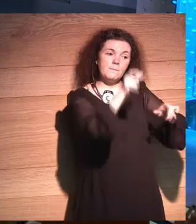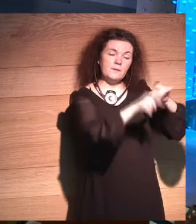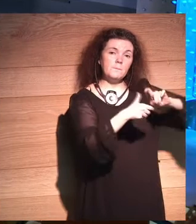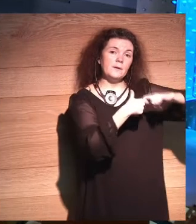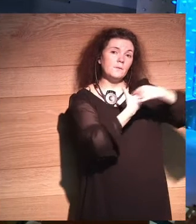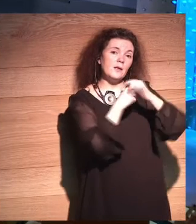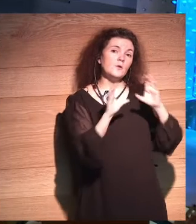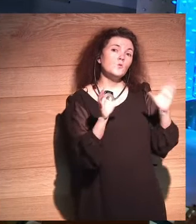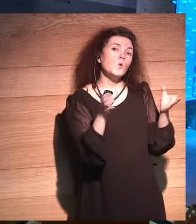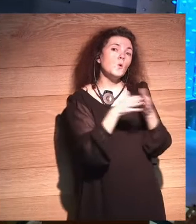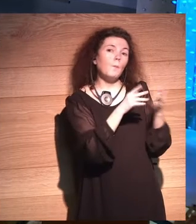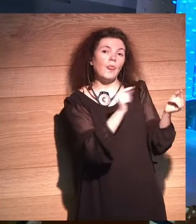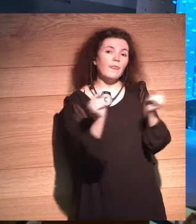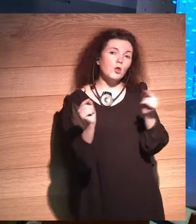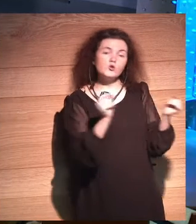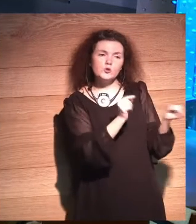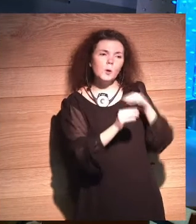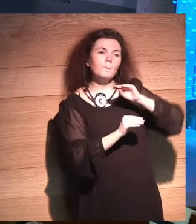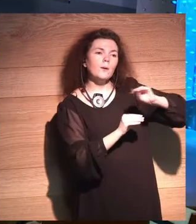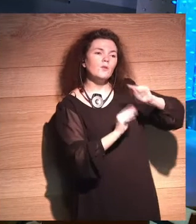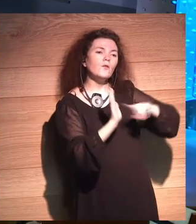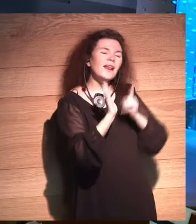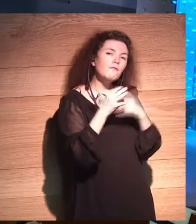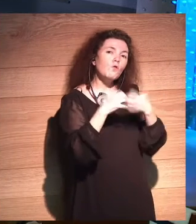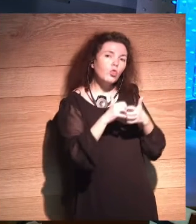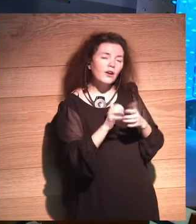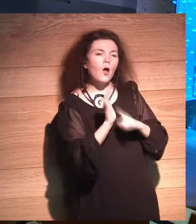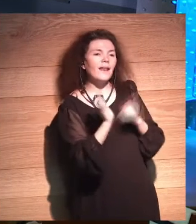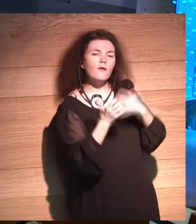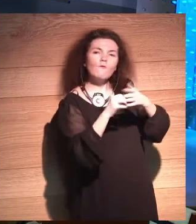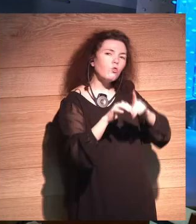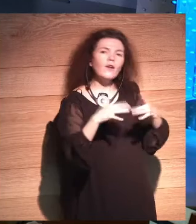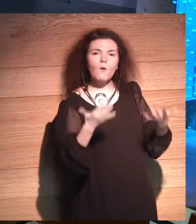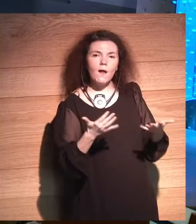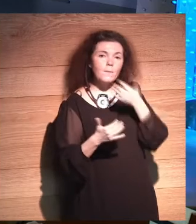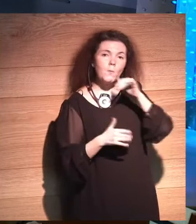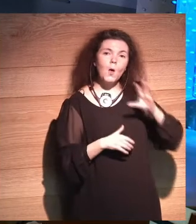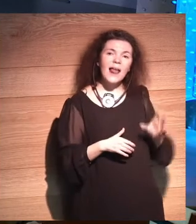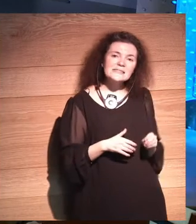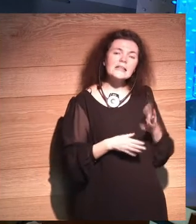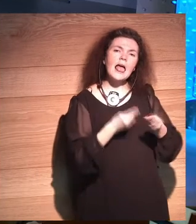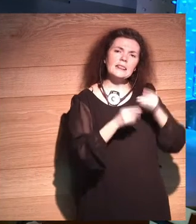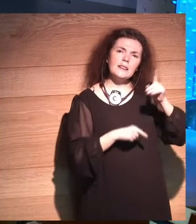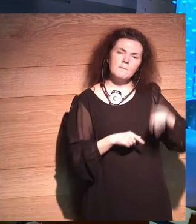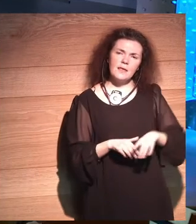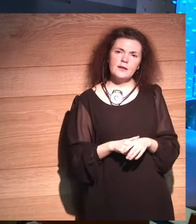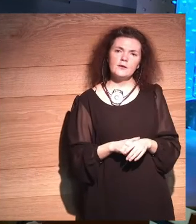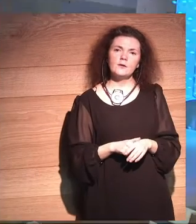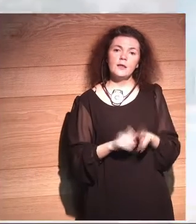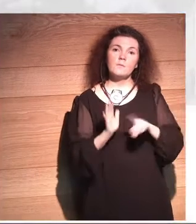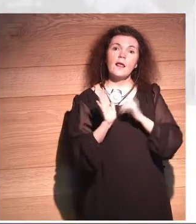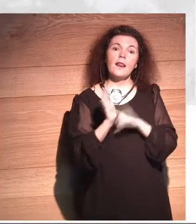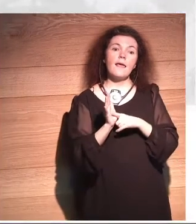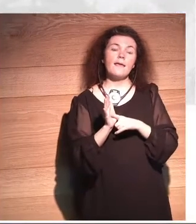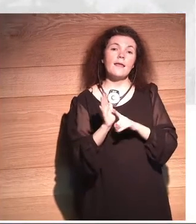law actually working? As they did in Brazil when they passed a law to say every child deserves a healthy, free school